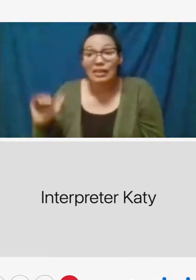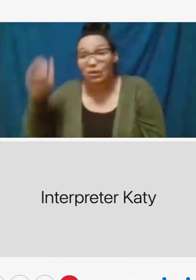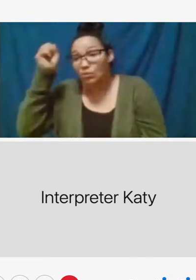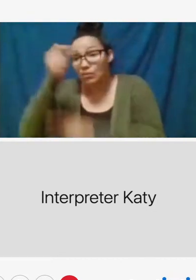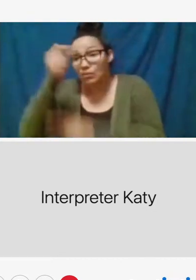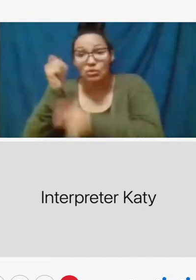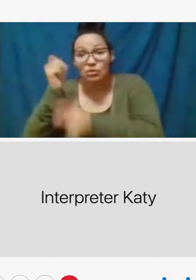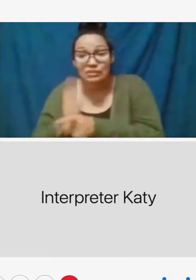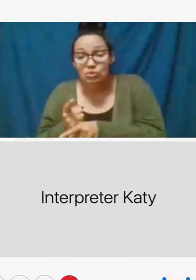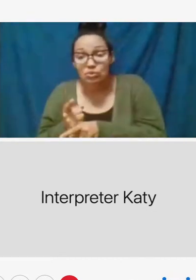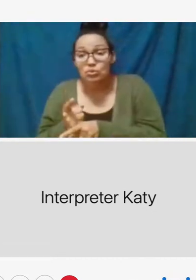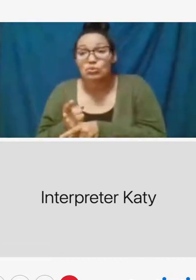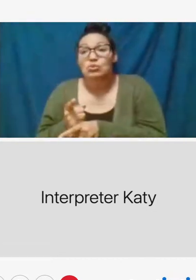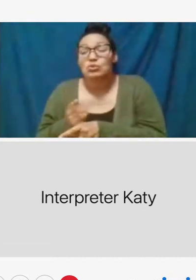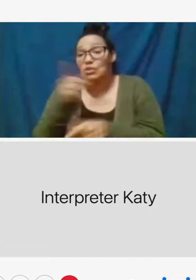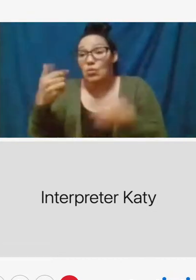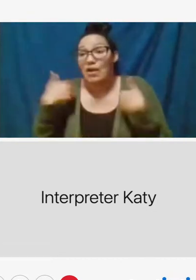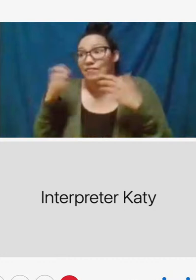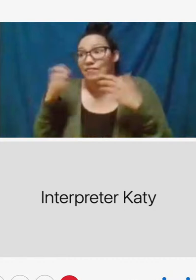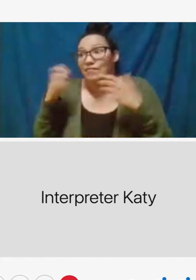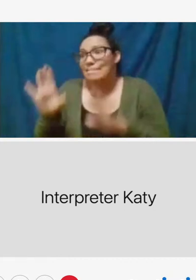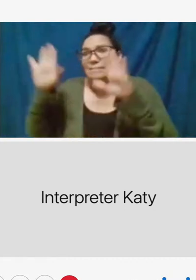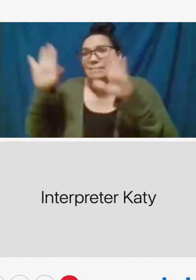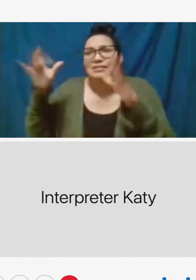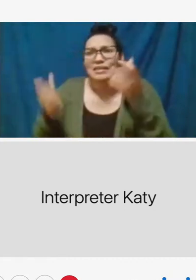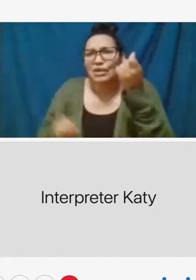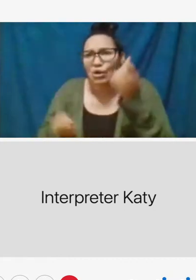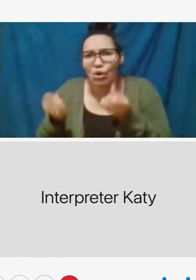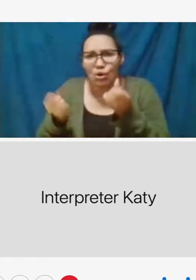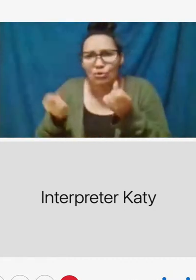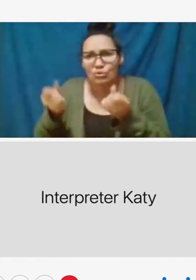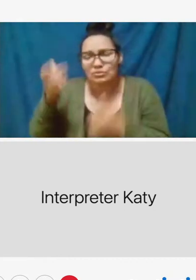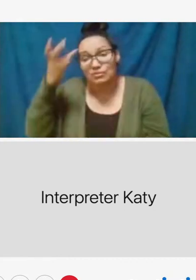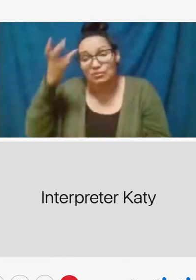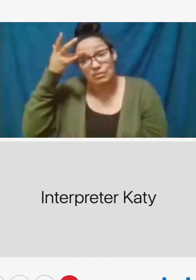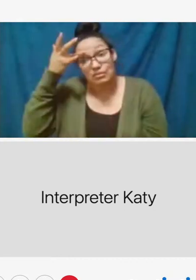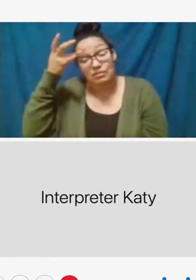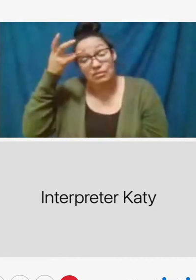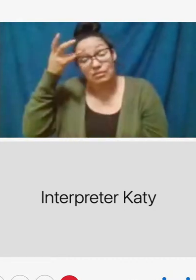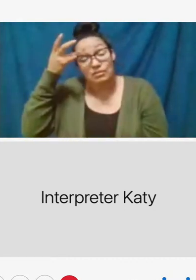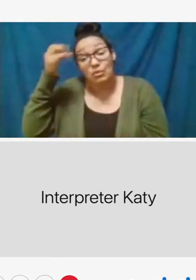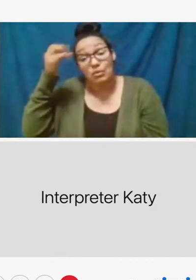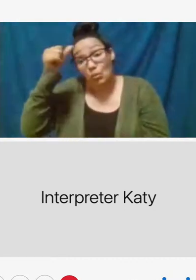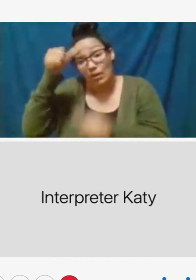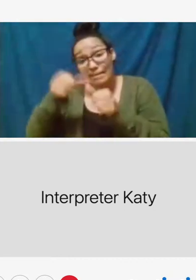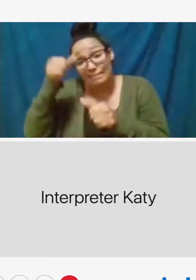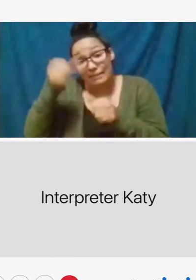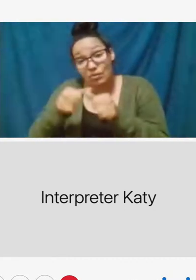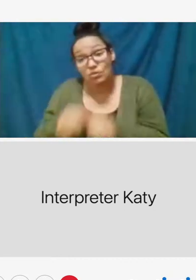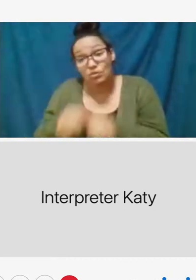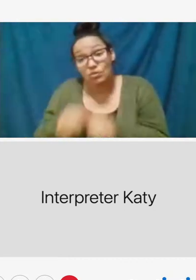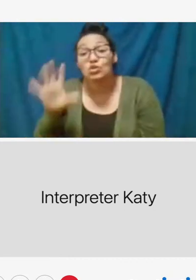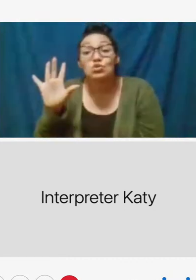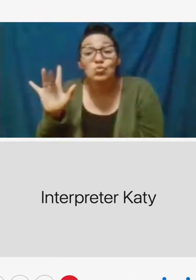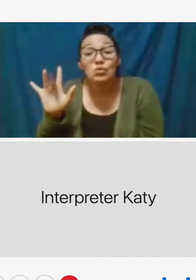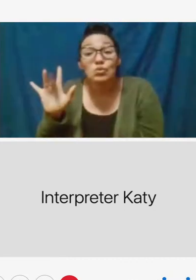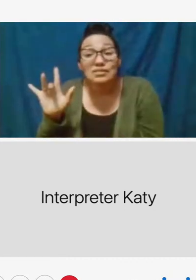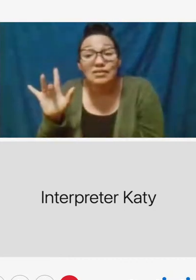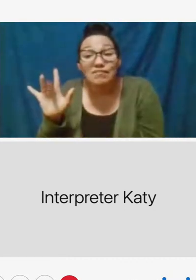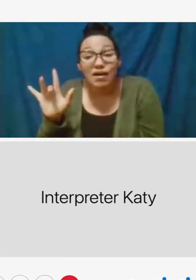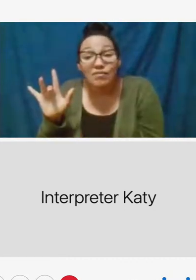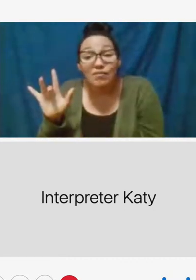these amazing cars remember 25 miles an hour not 75